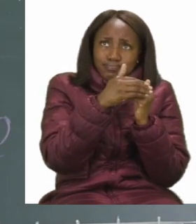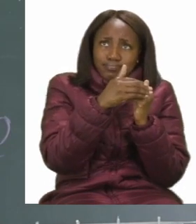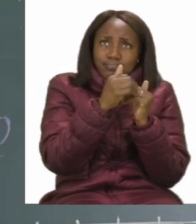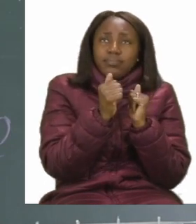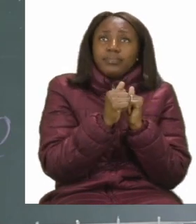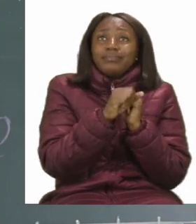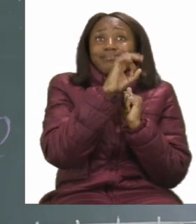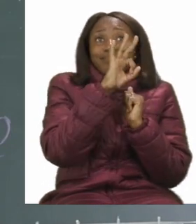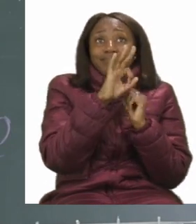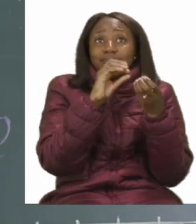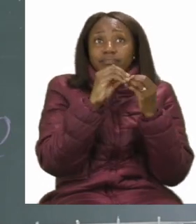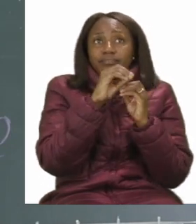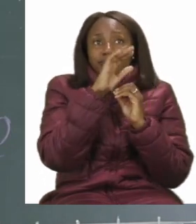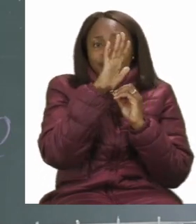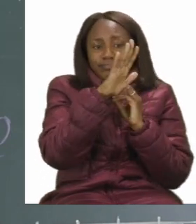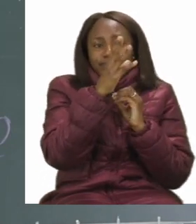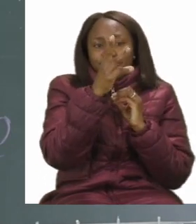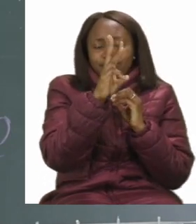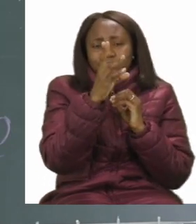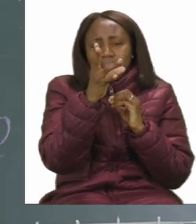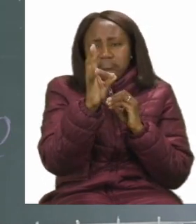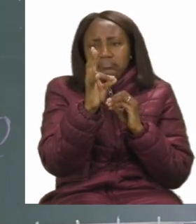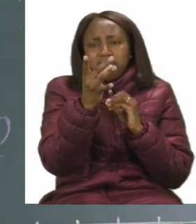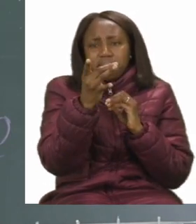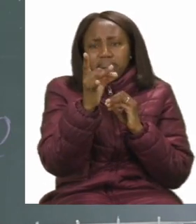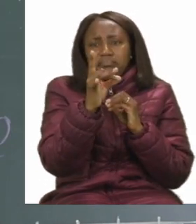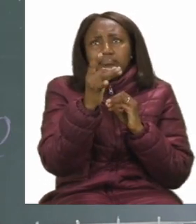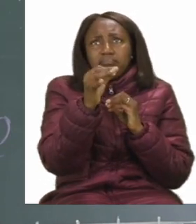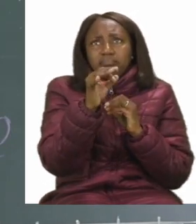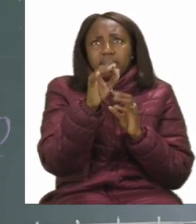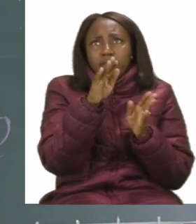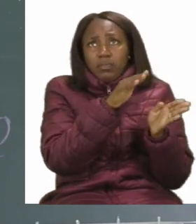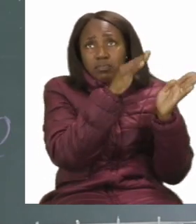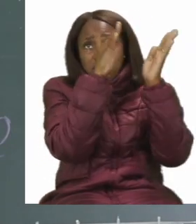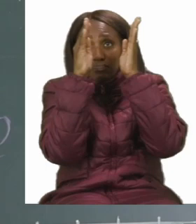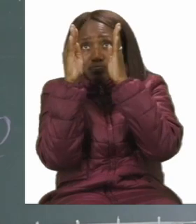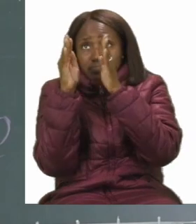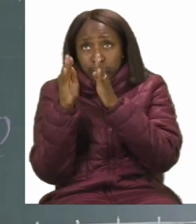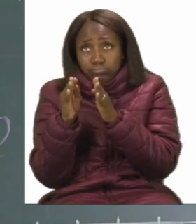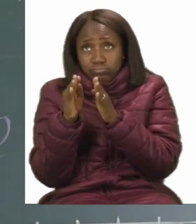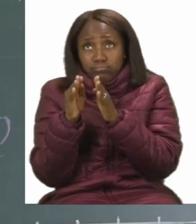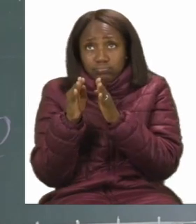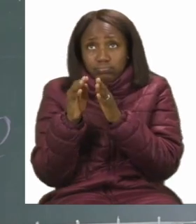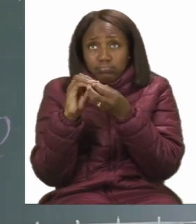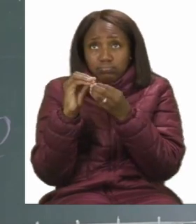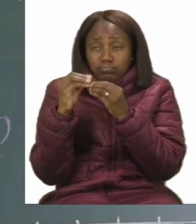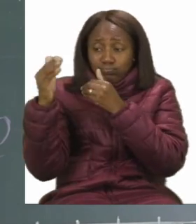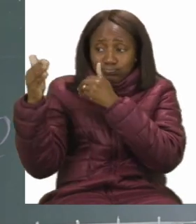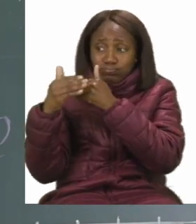if the number is 5 and more than 5, we round up to the